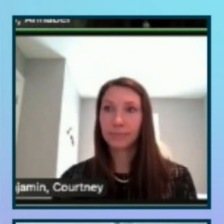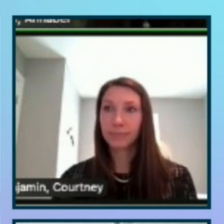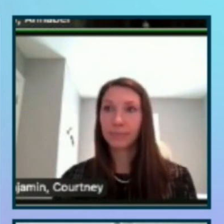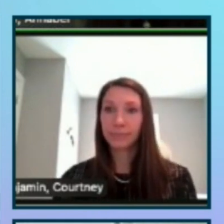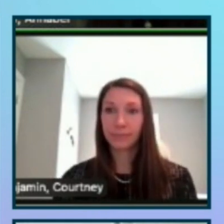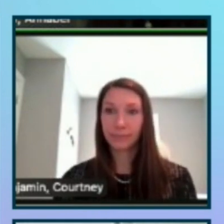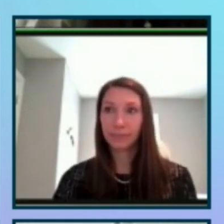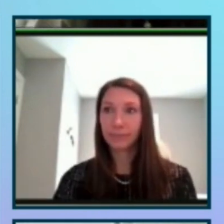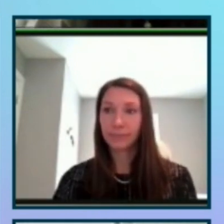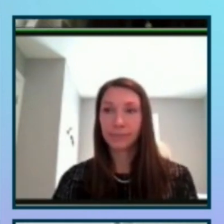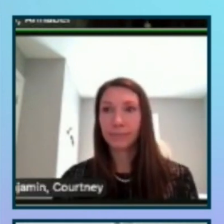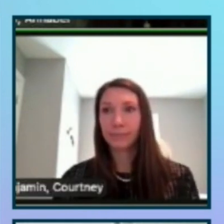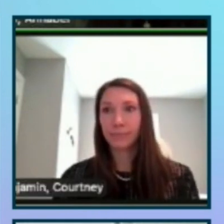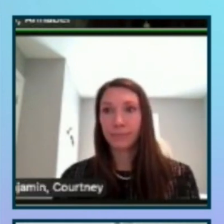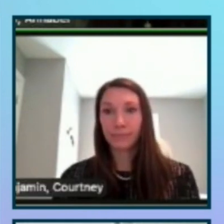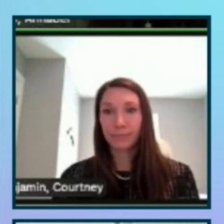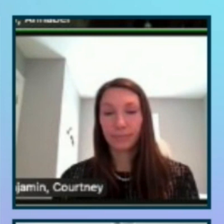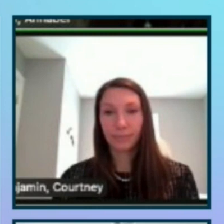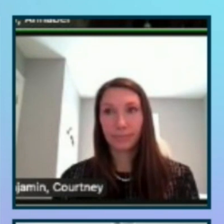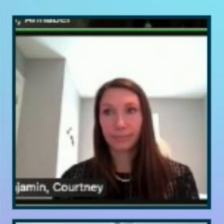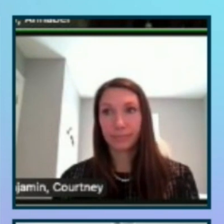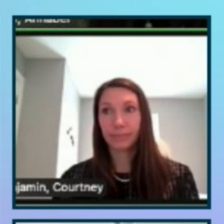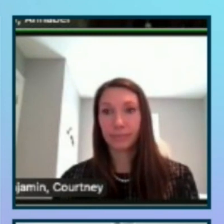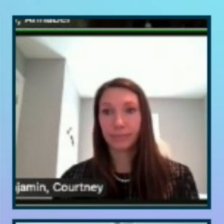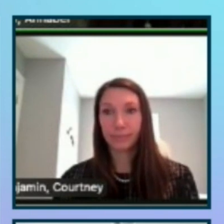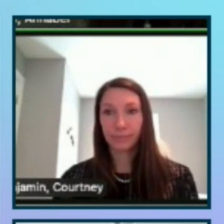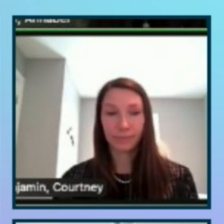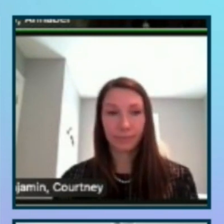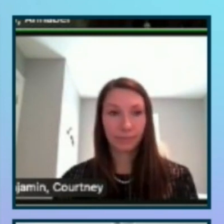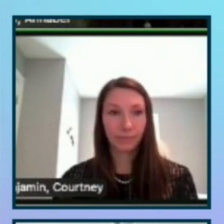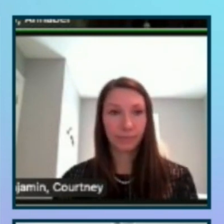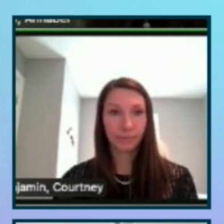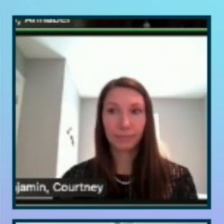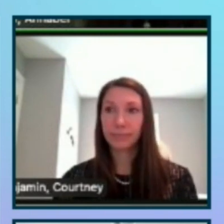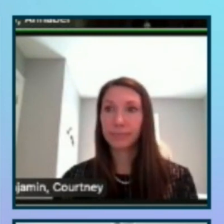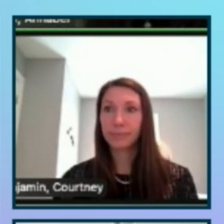we wanted to list all of these out so we could hop to them if requested.